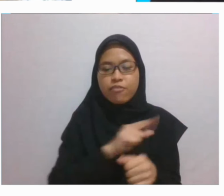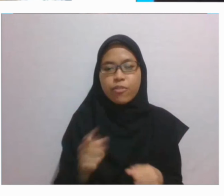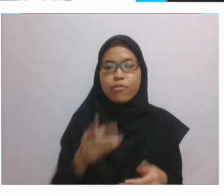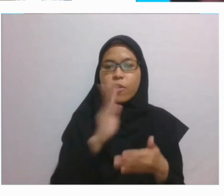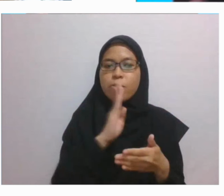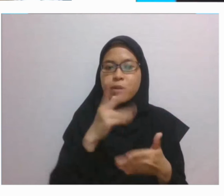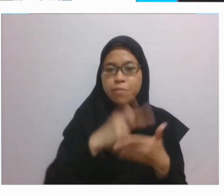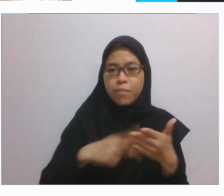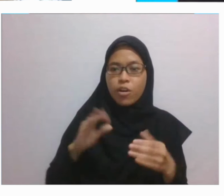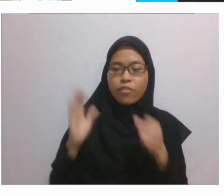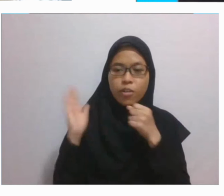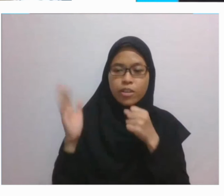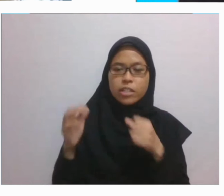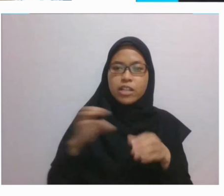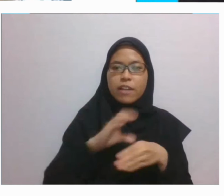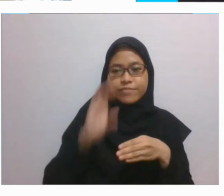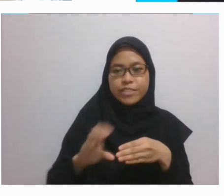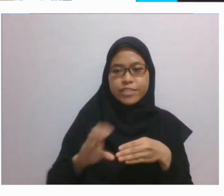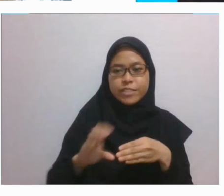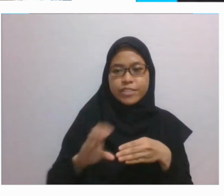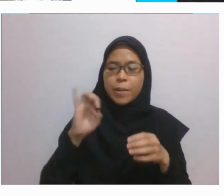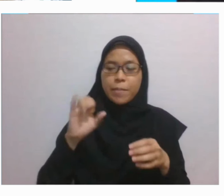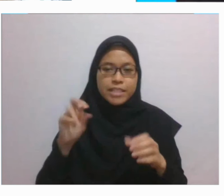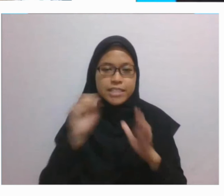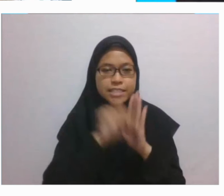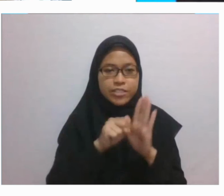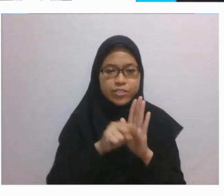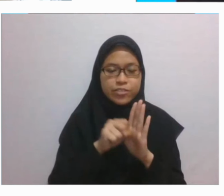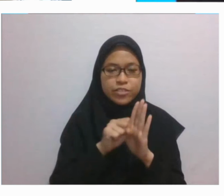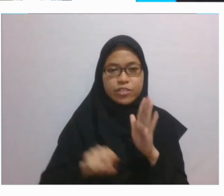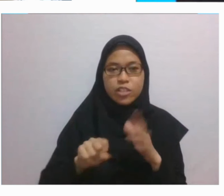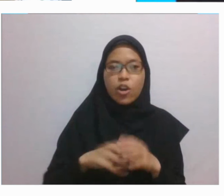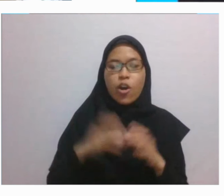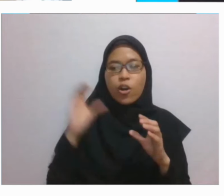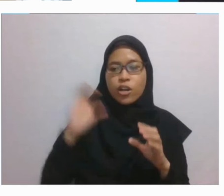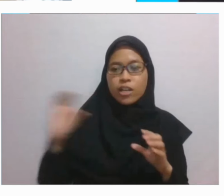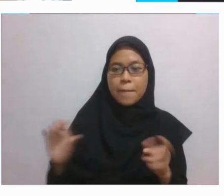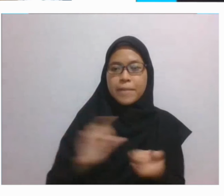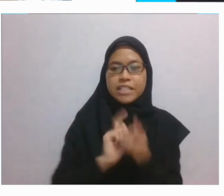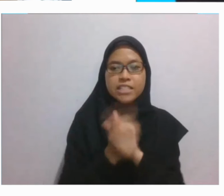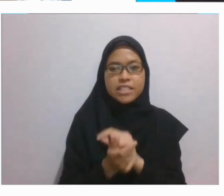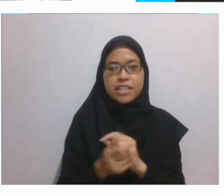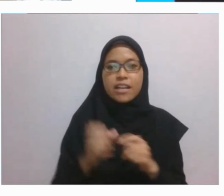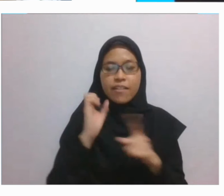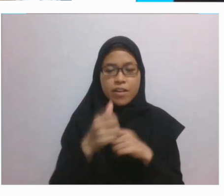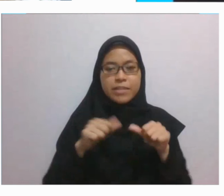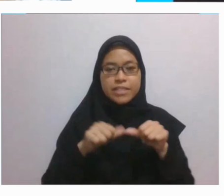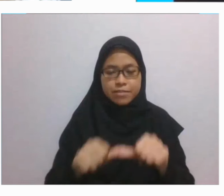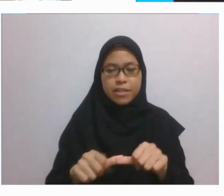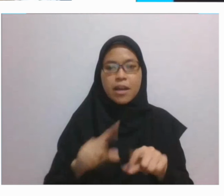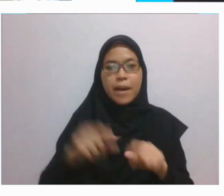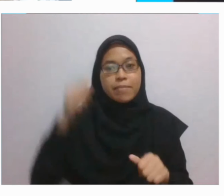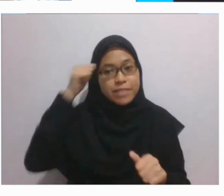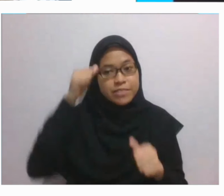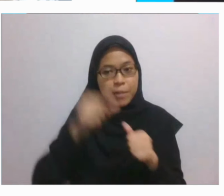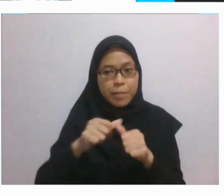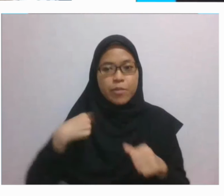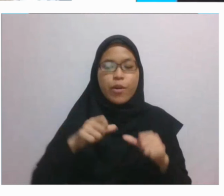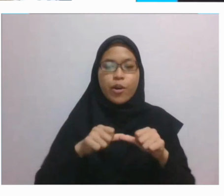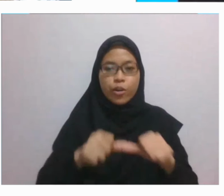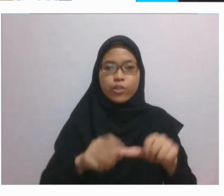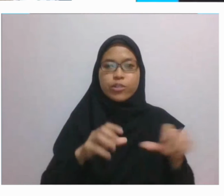now concludes our mini series on climate change and environmental sustainability. However, do remember that we will be continuing to